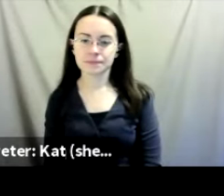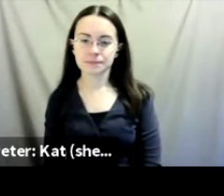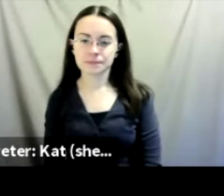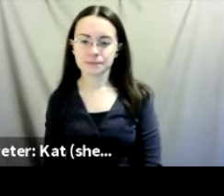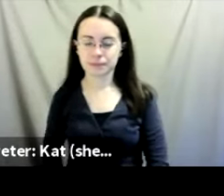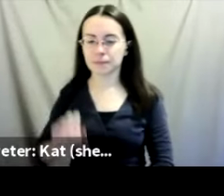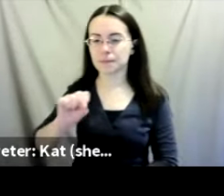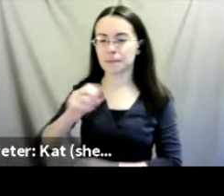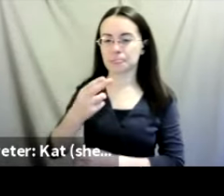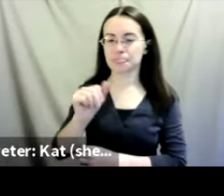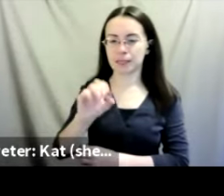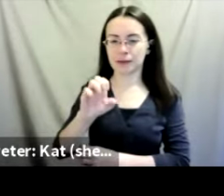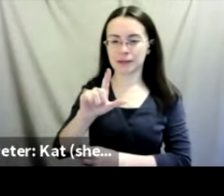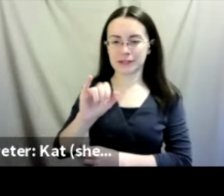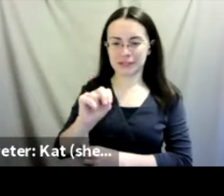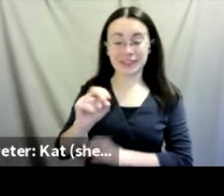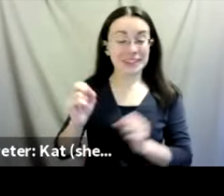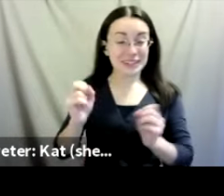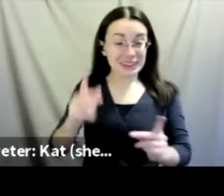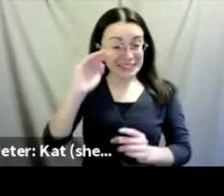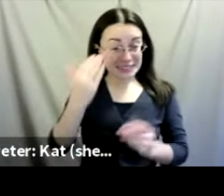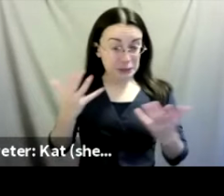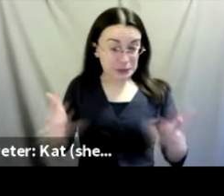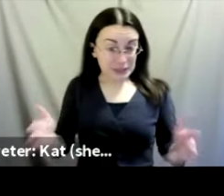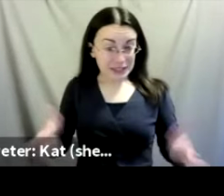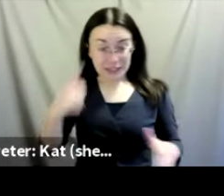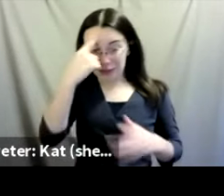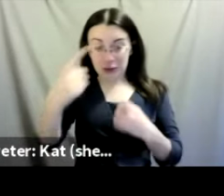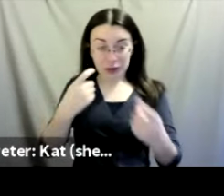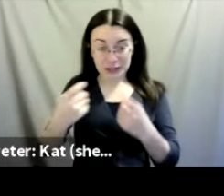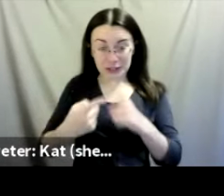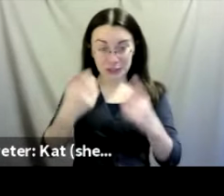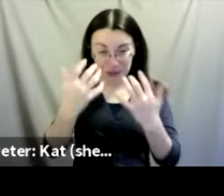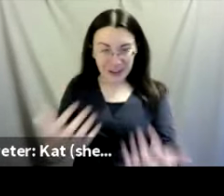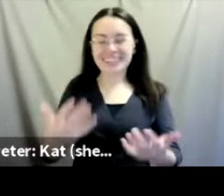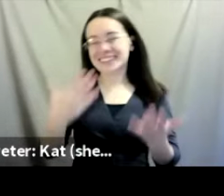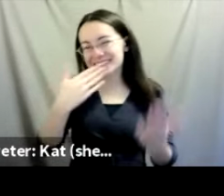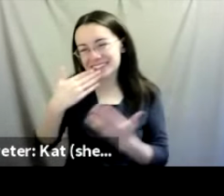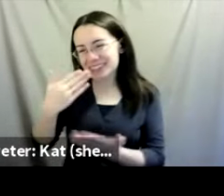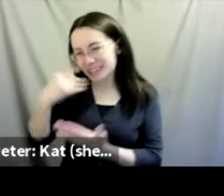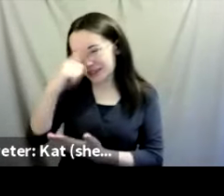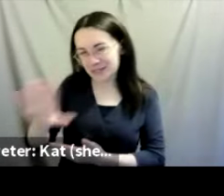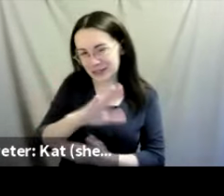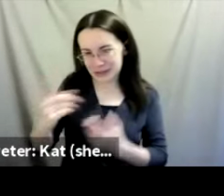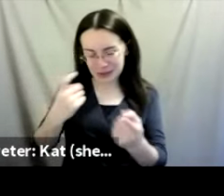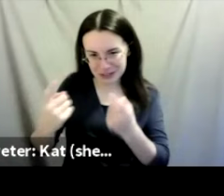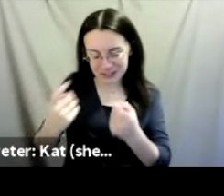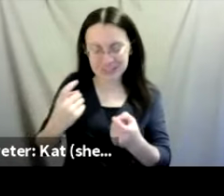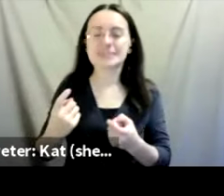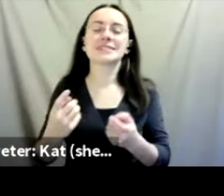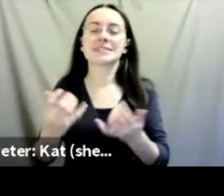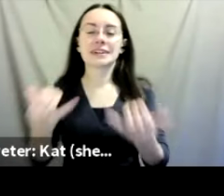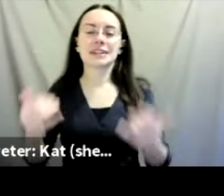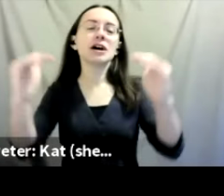I think that is it for questions from our audience. Thank you for asking our questions. And now we're going to move on to our